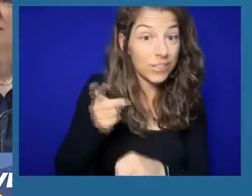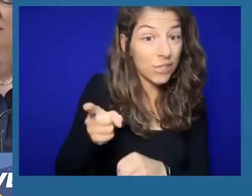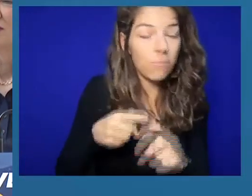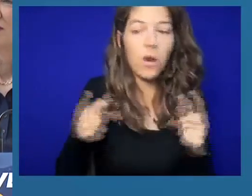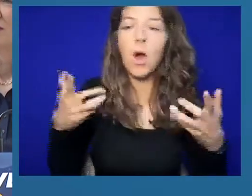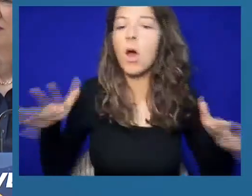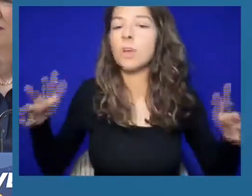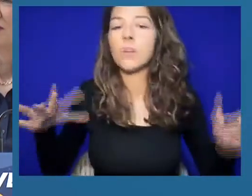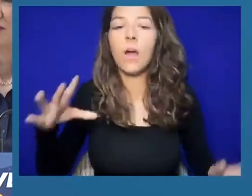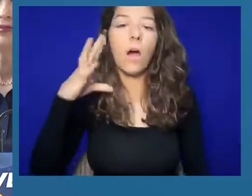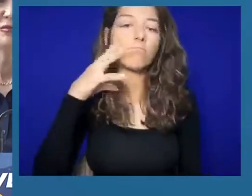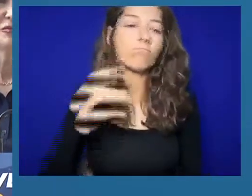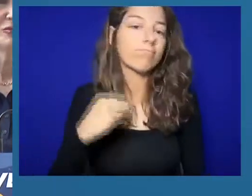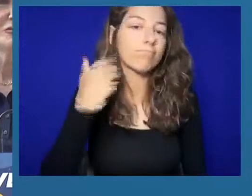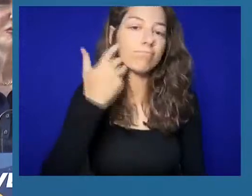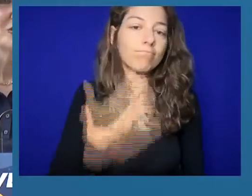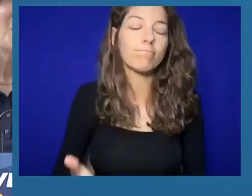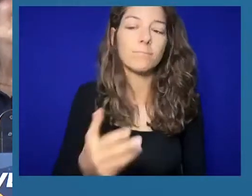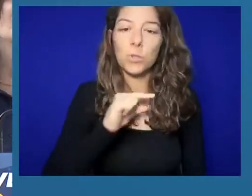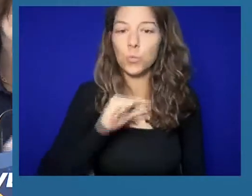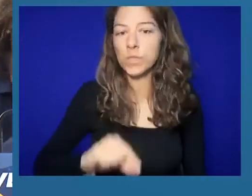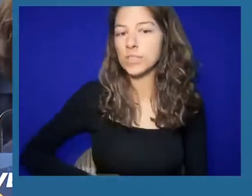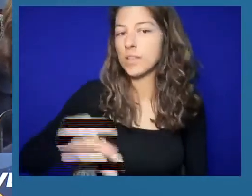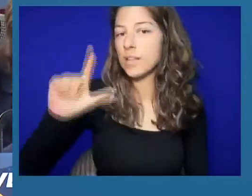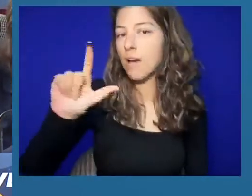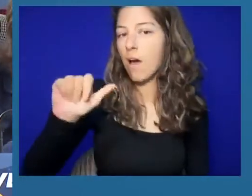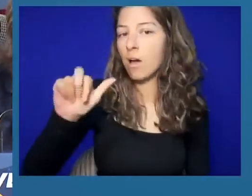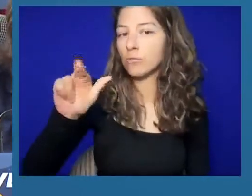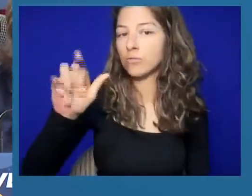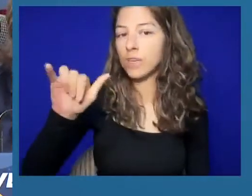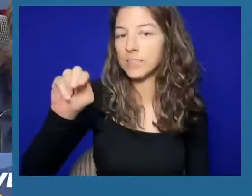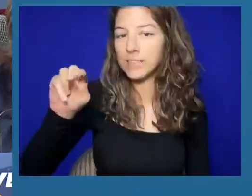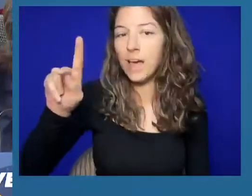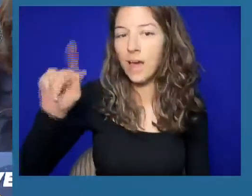veteran, and Queens' own Lorinda Hooks is here as well. So,